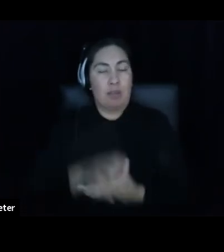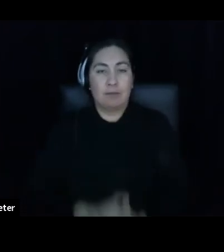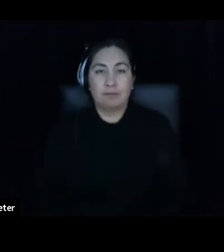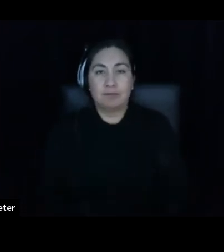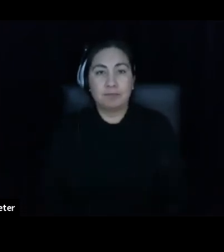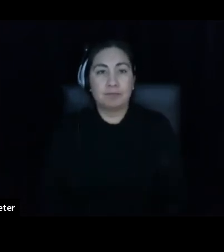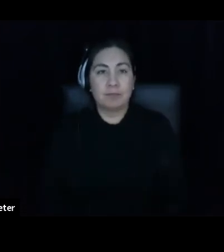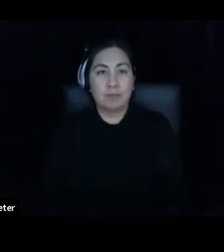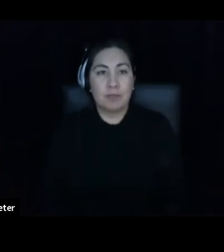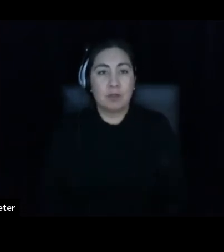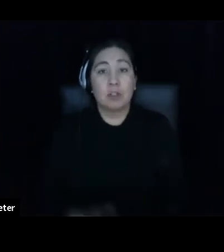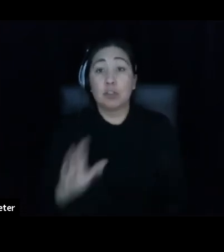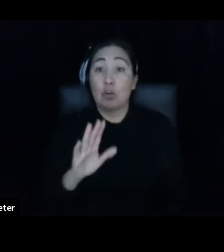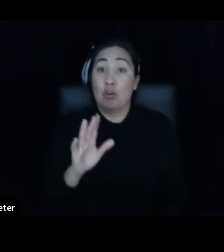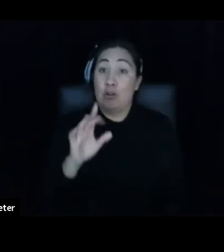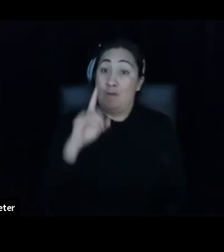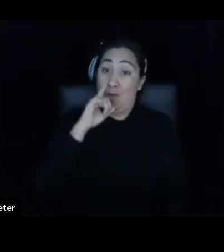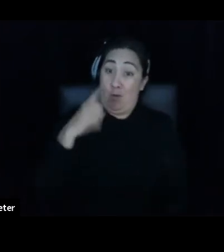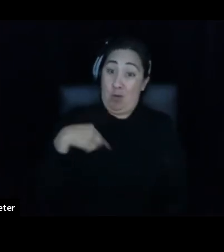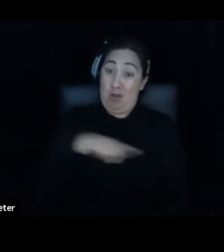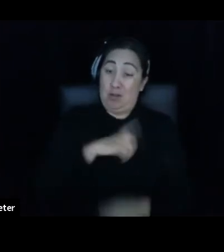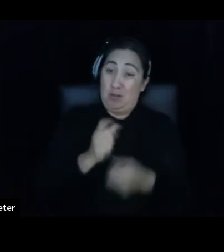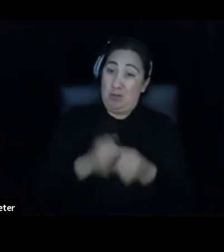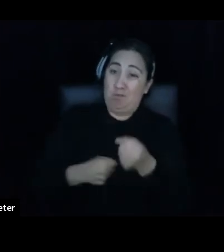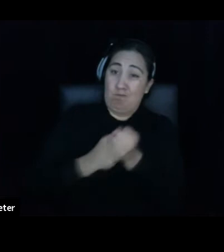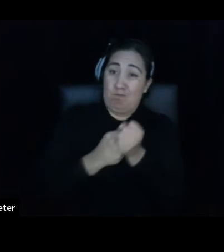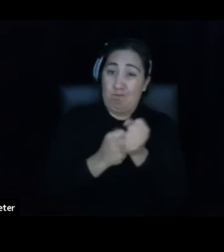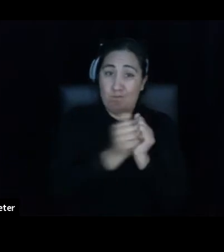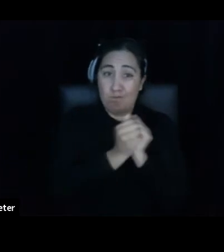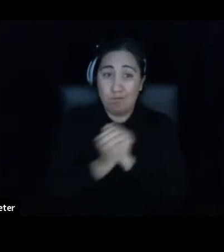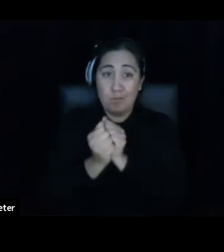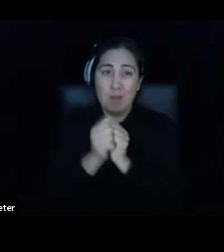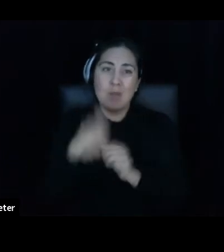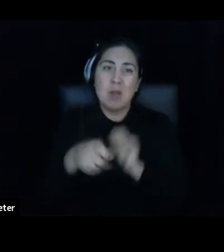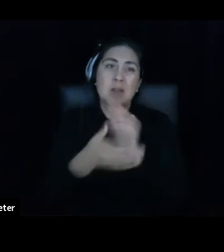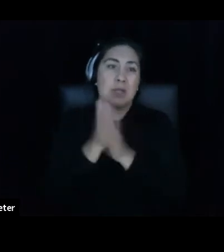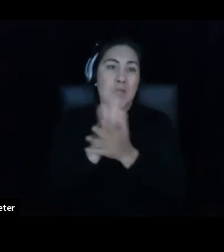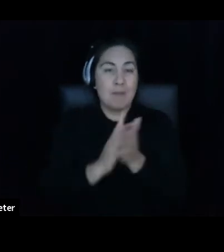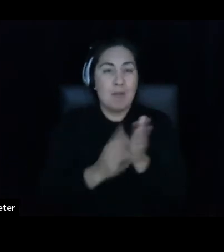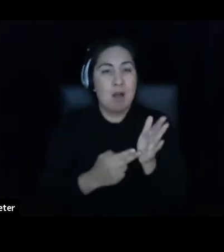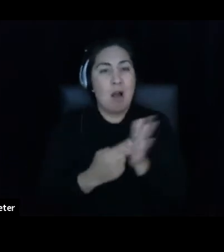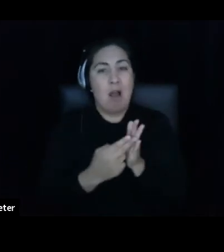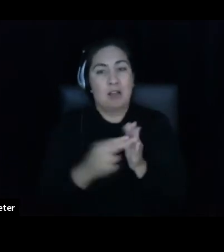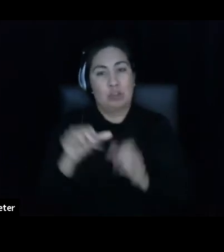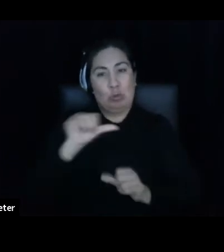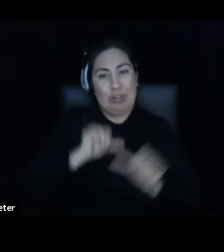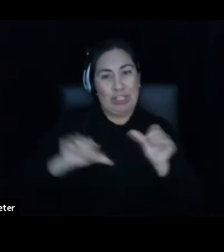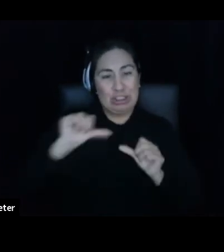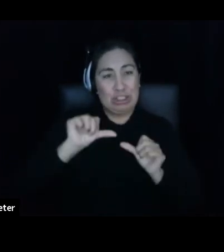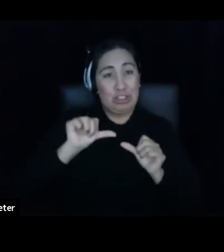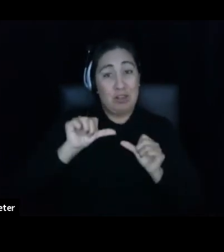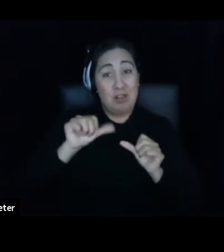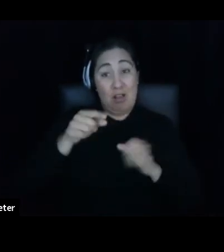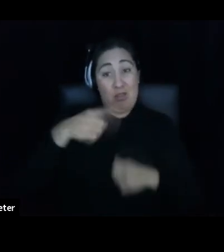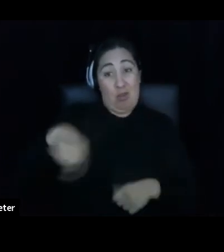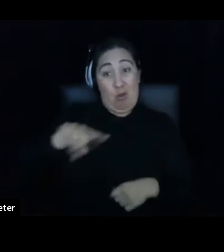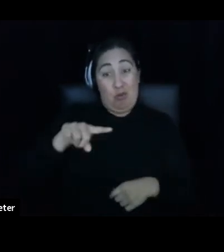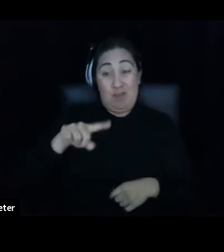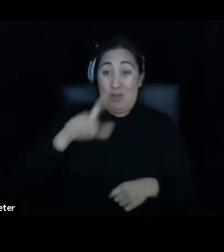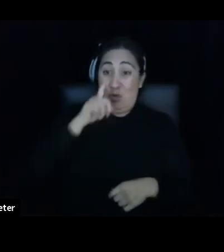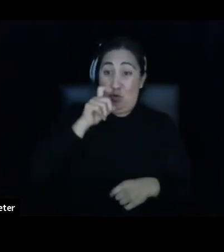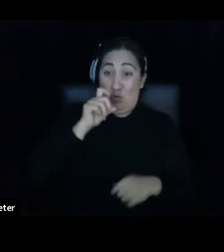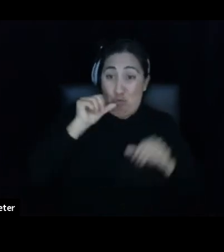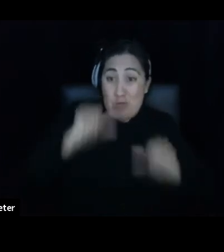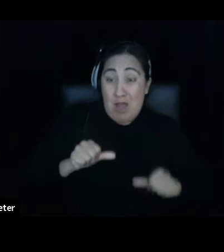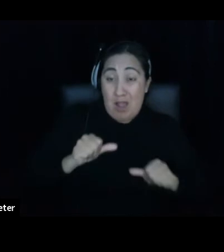To be in solidarity with each other, we need to be honest with each other. Those of us with the ability to